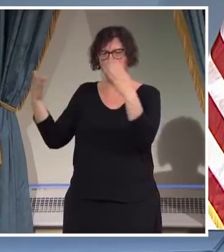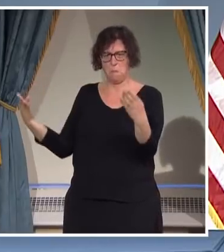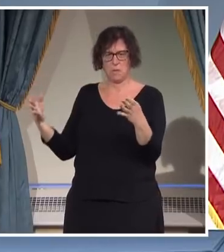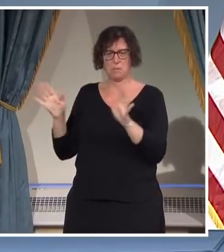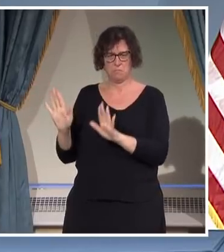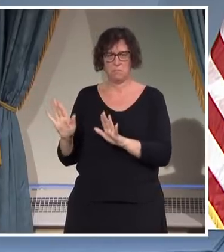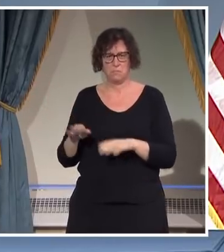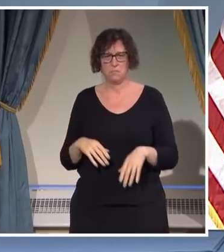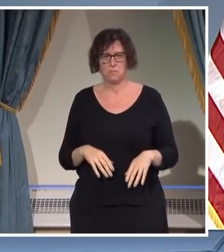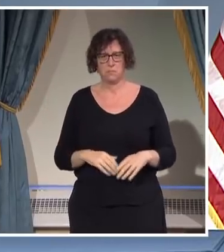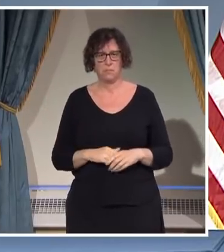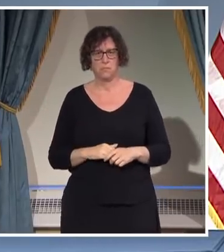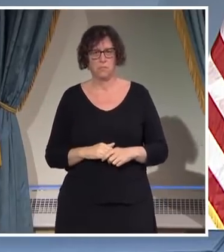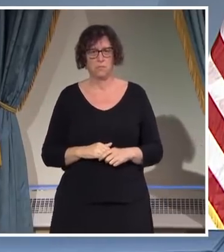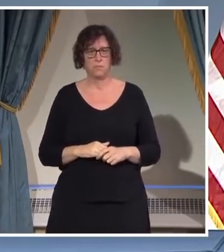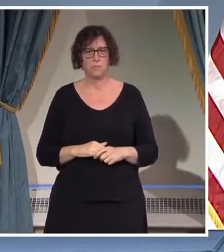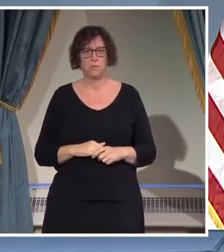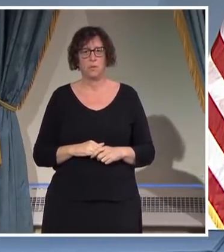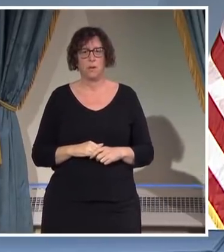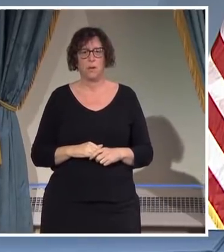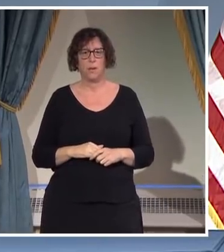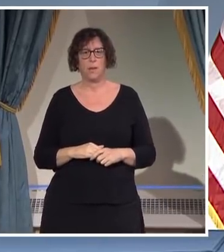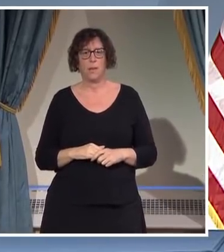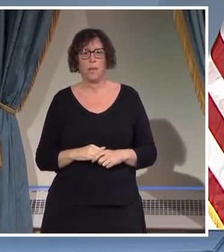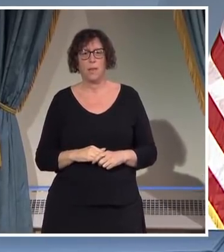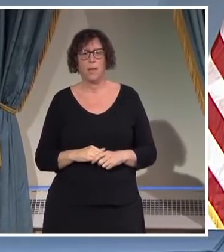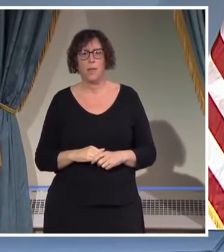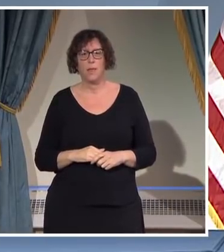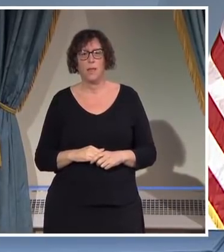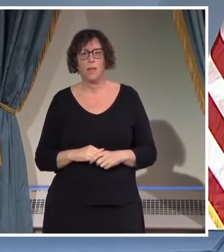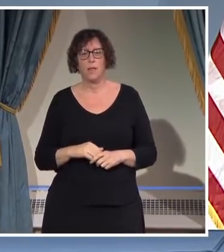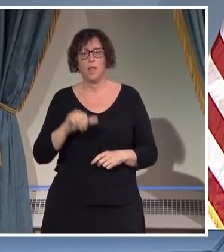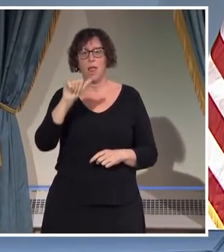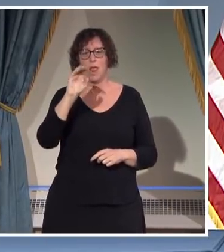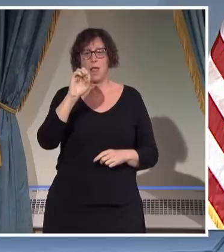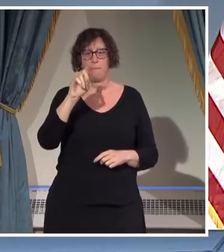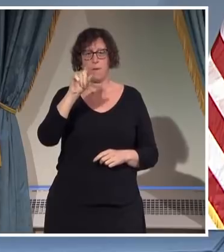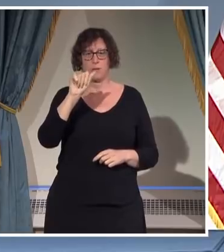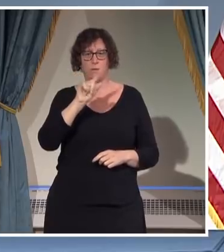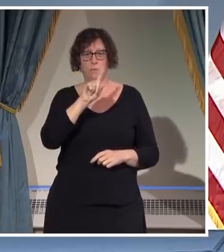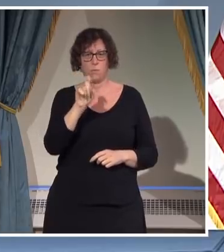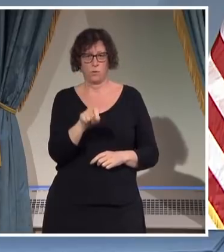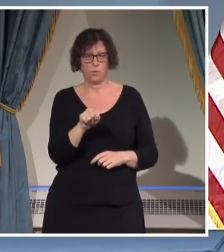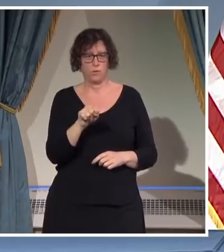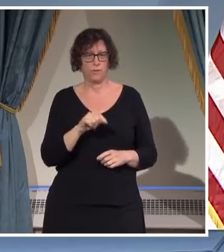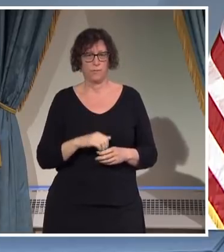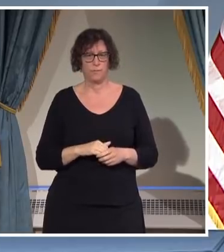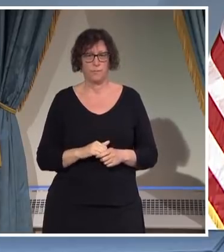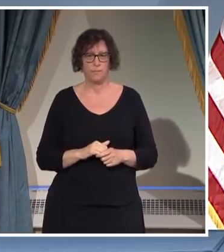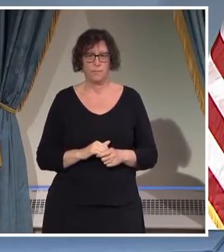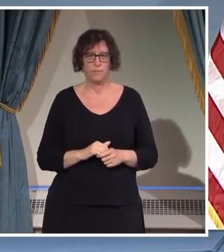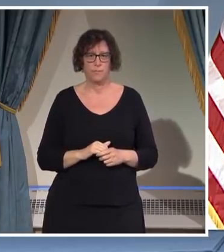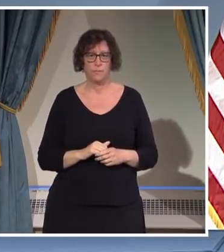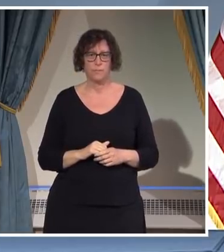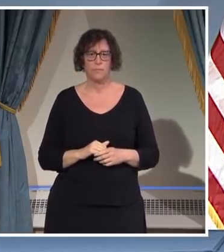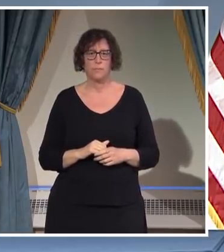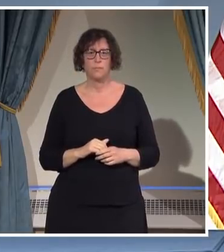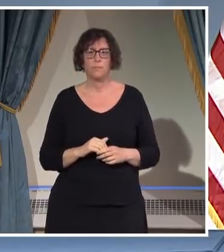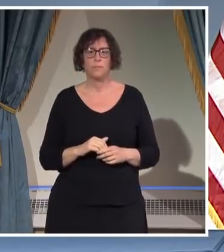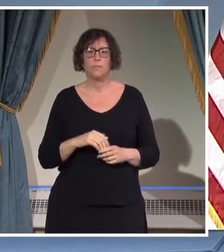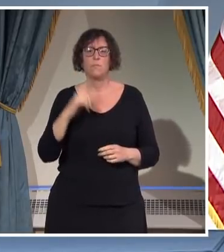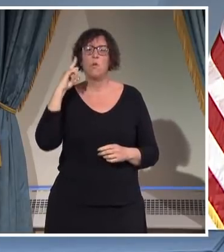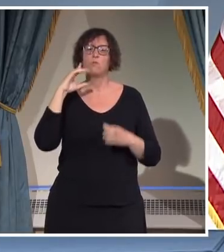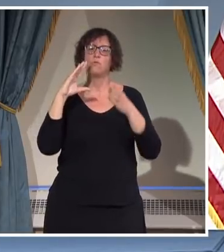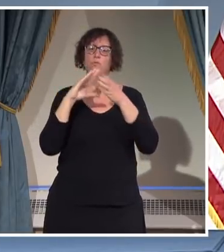Amanda? Can you hear me? Yep. I'm wondering, we had a story today about emergency